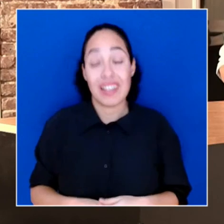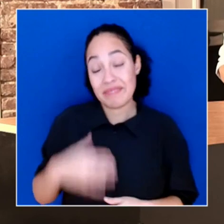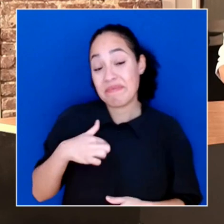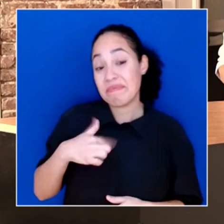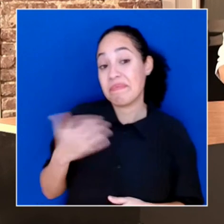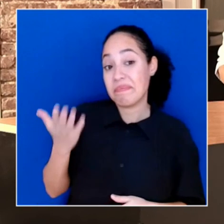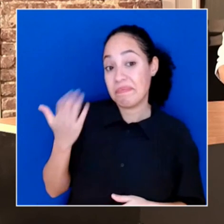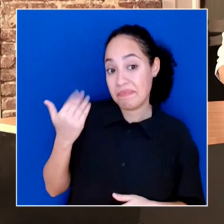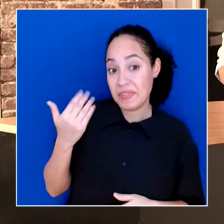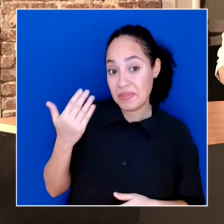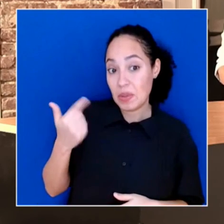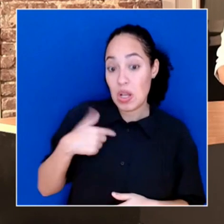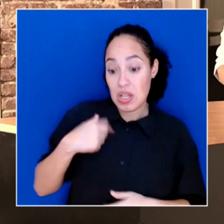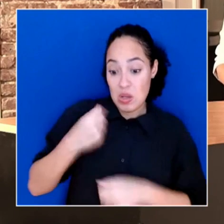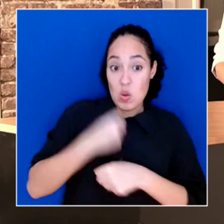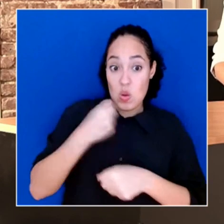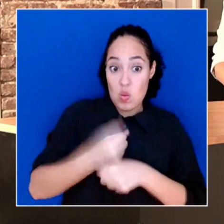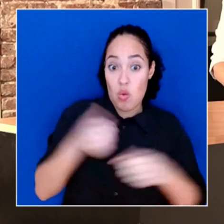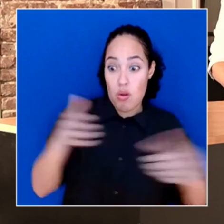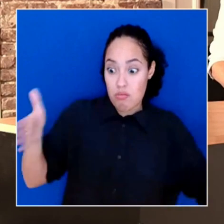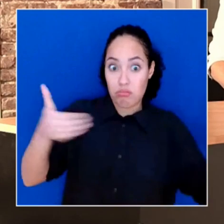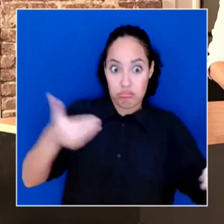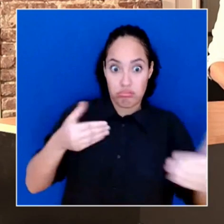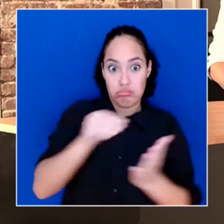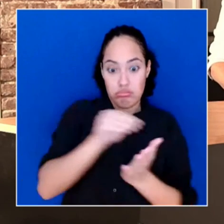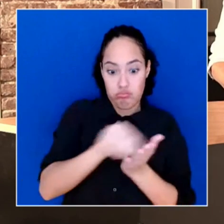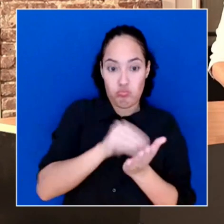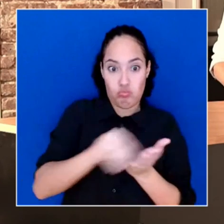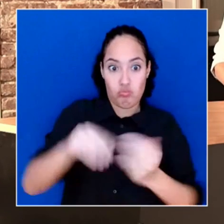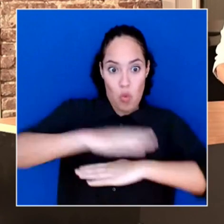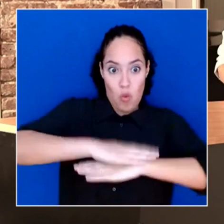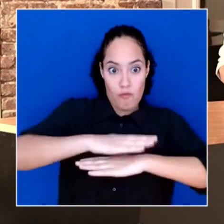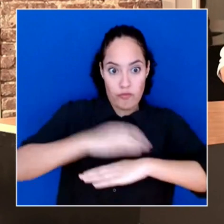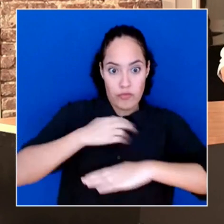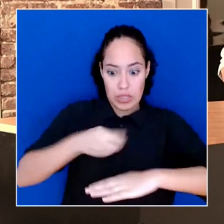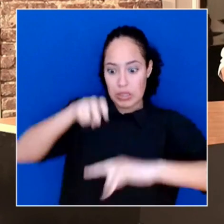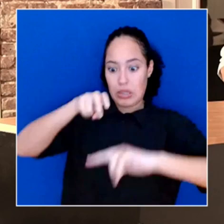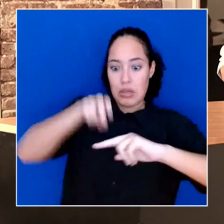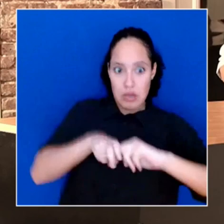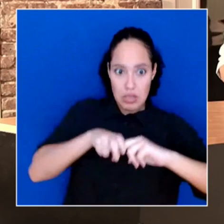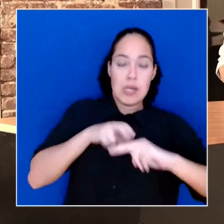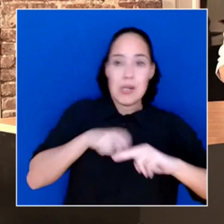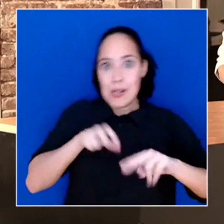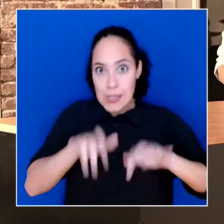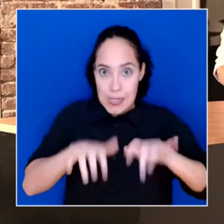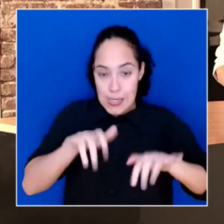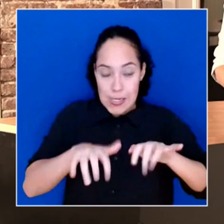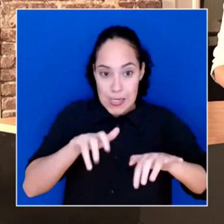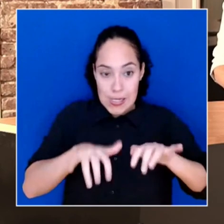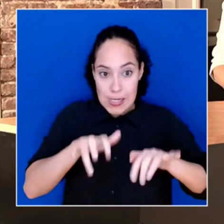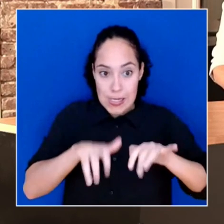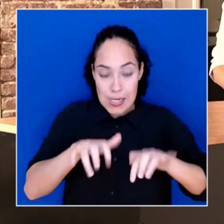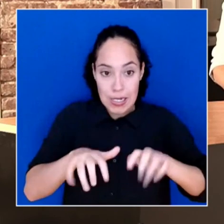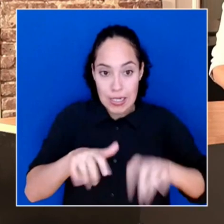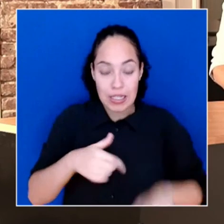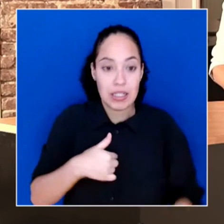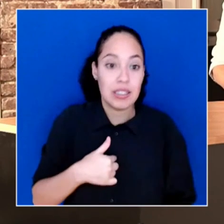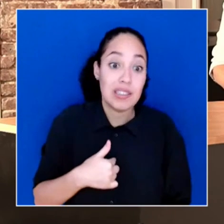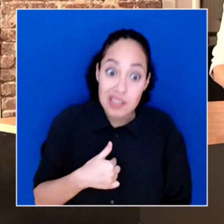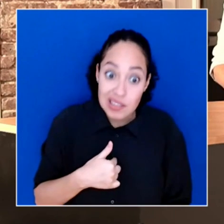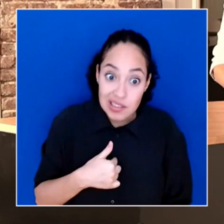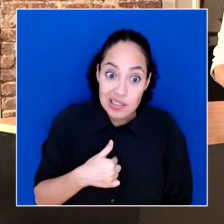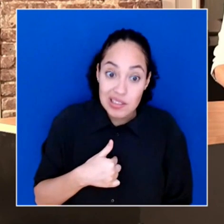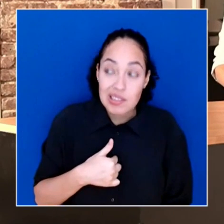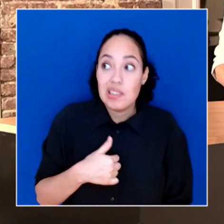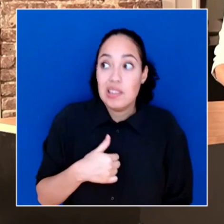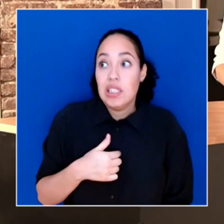office-based environment. Unfortunately, it was an open office. I would have died in there. No, but no, it was